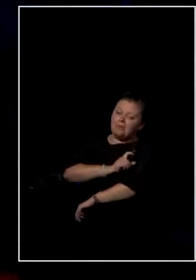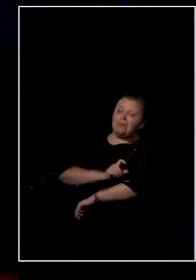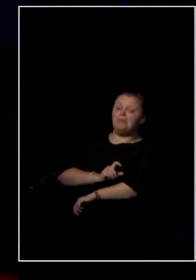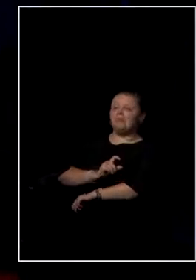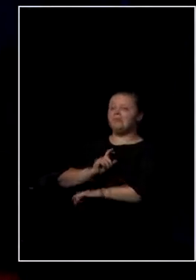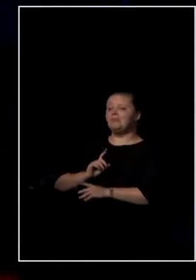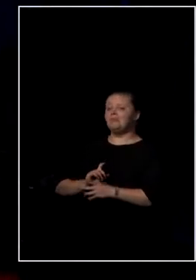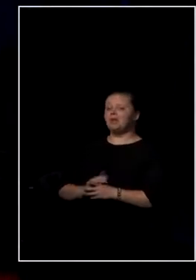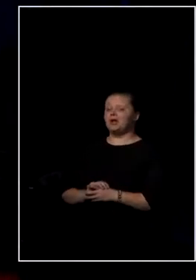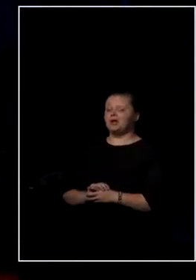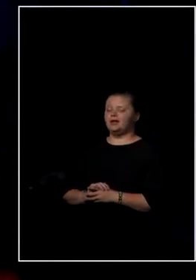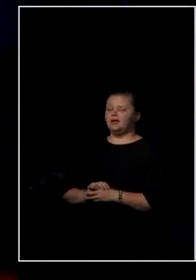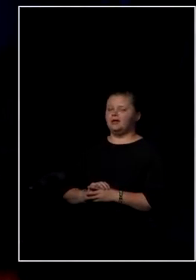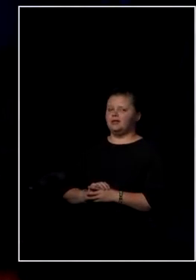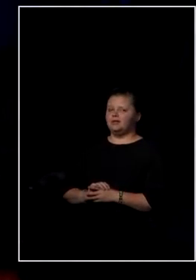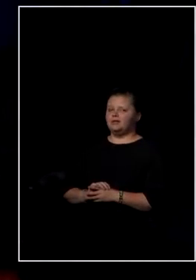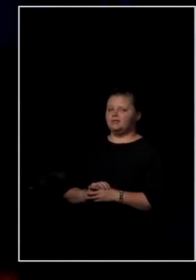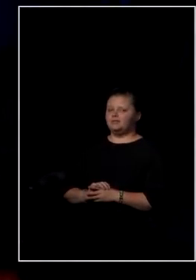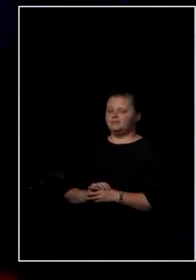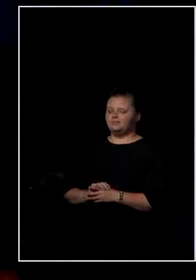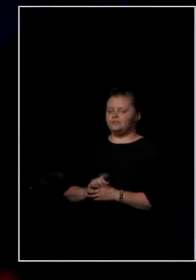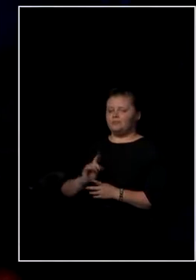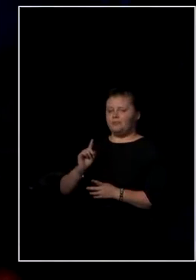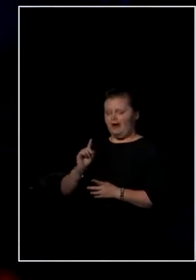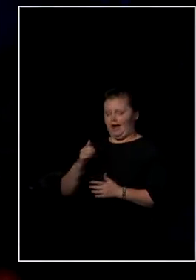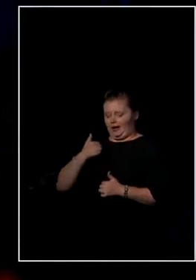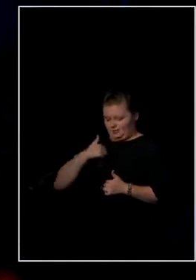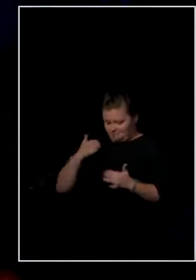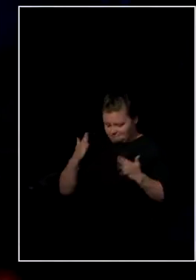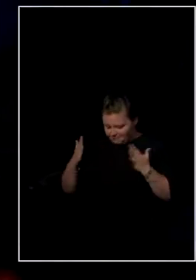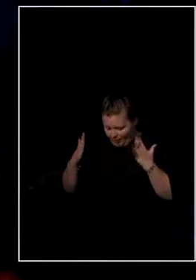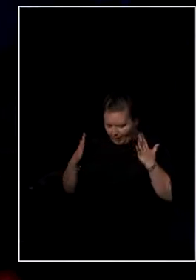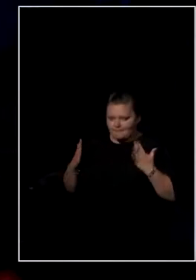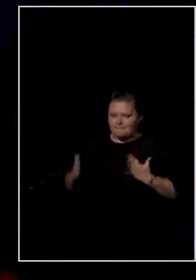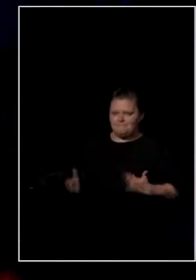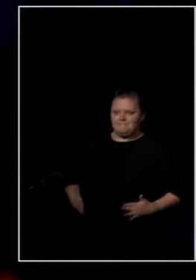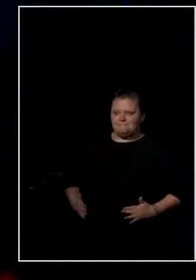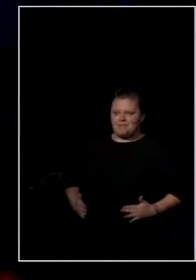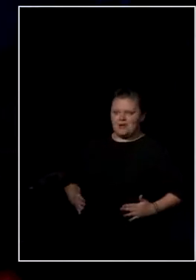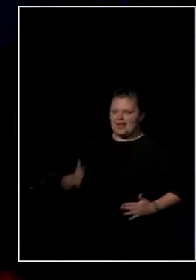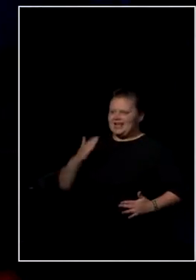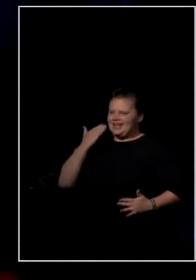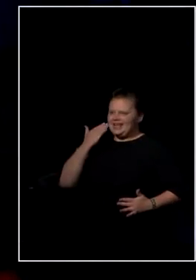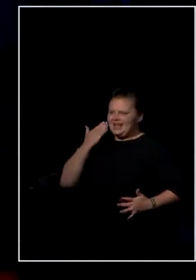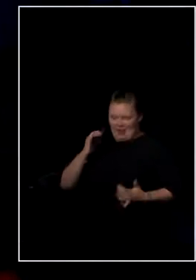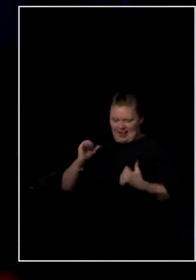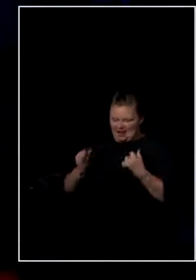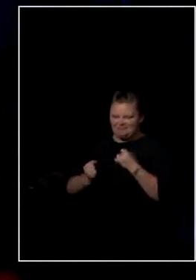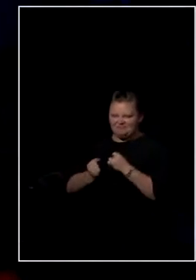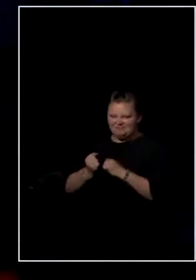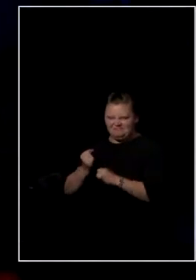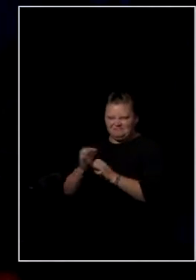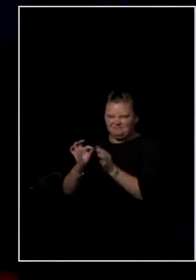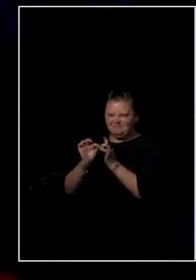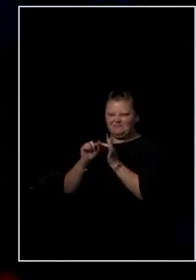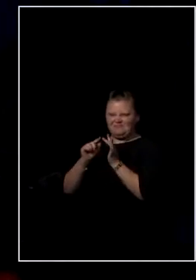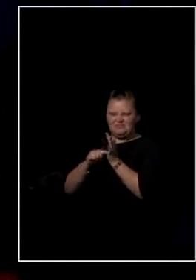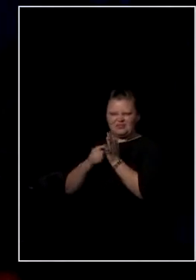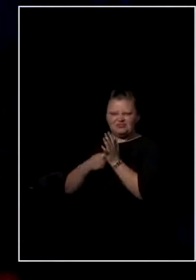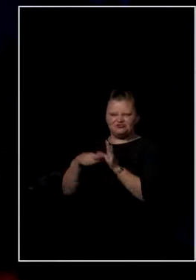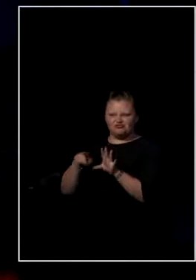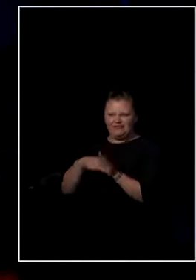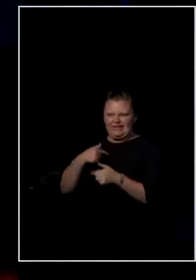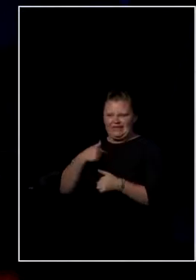I live in a body that continually betrays me, looks fine, but it doesn't do what it's supposed